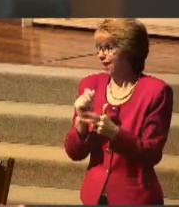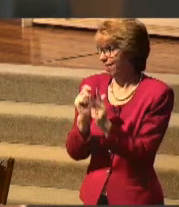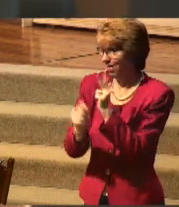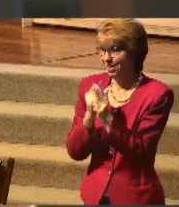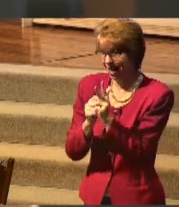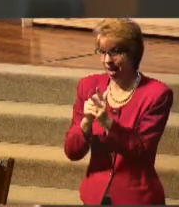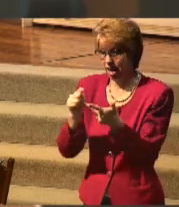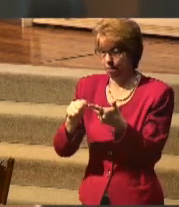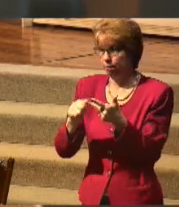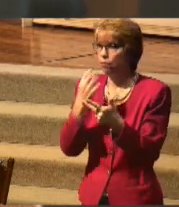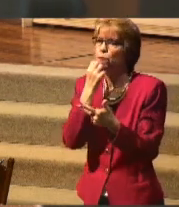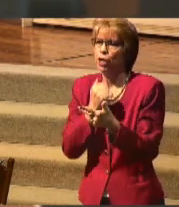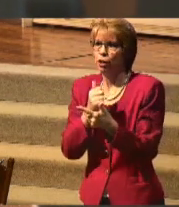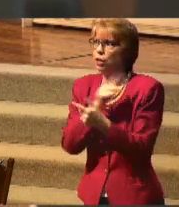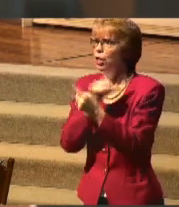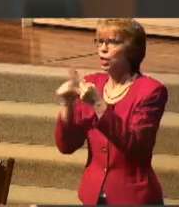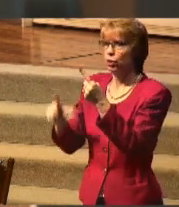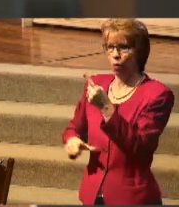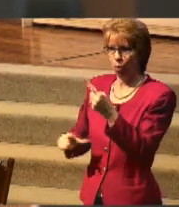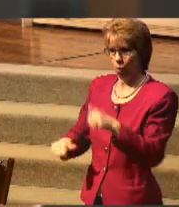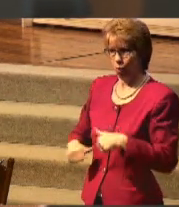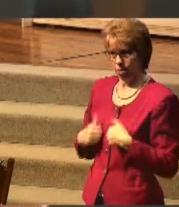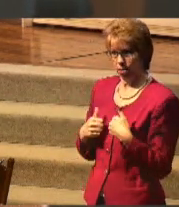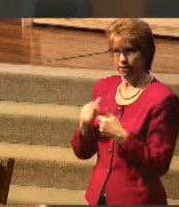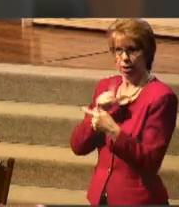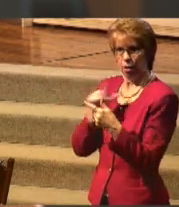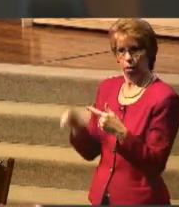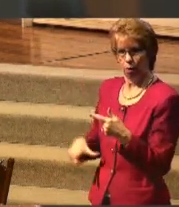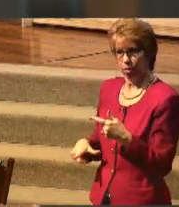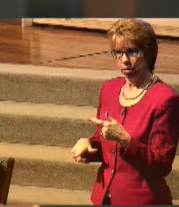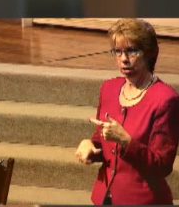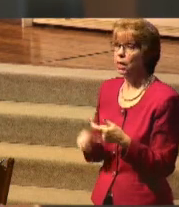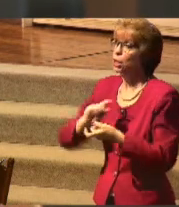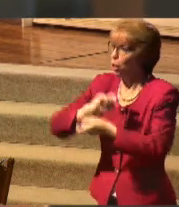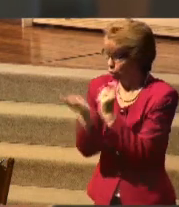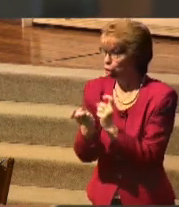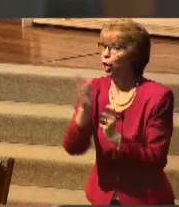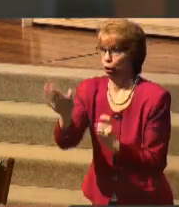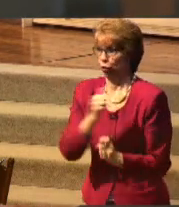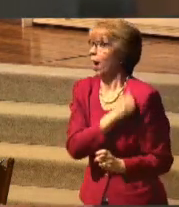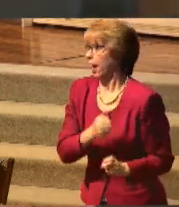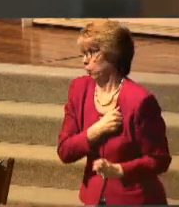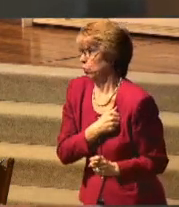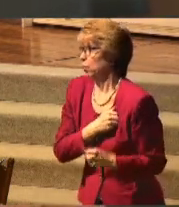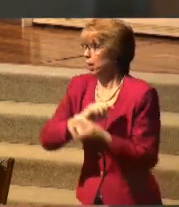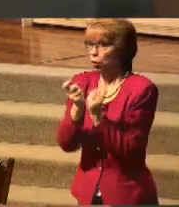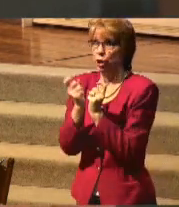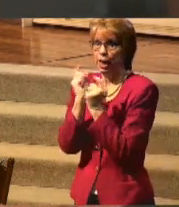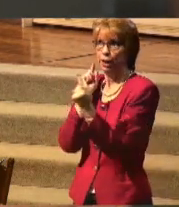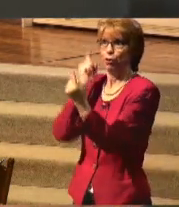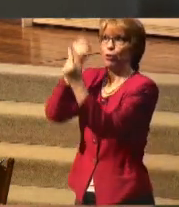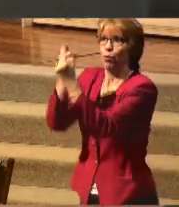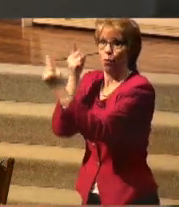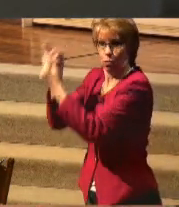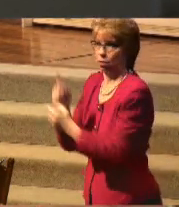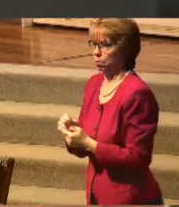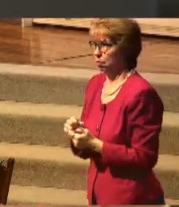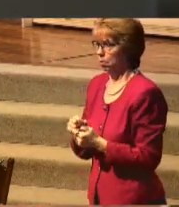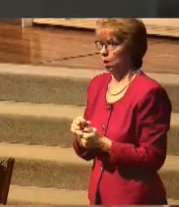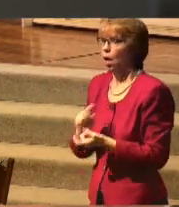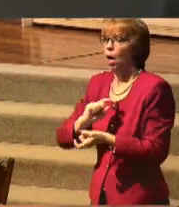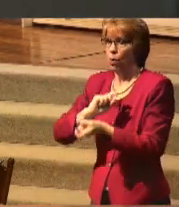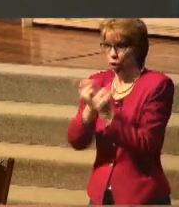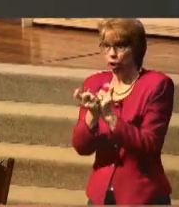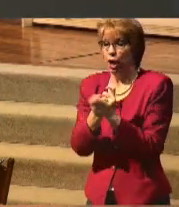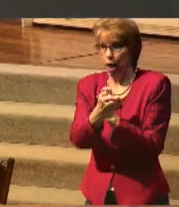That will change your life. It will change your outlook. It will change your attitude. It will put you